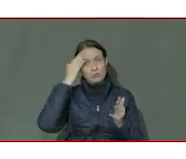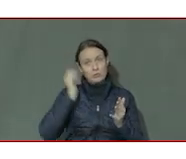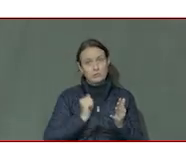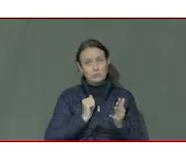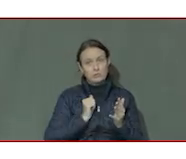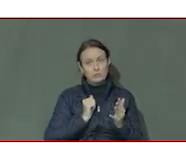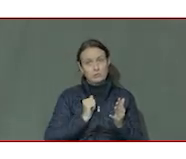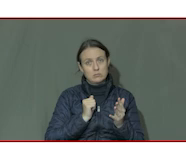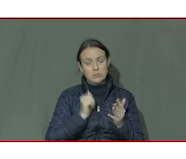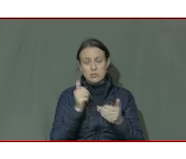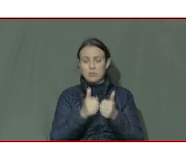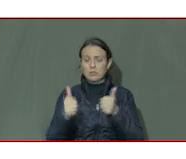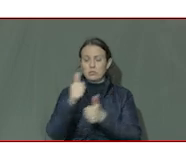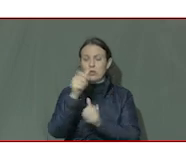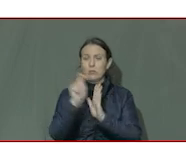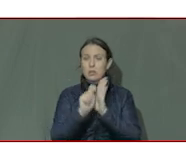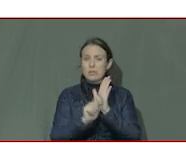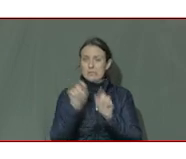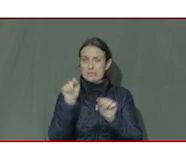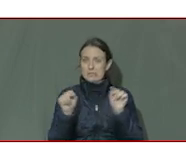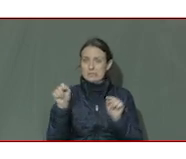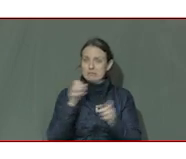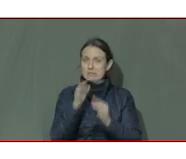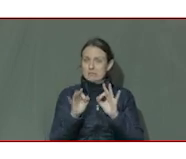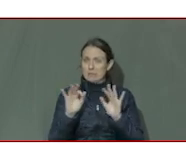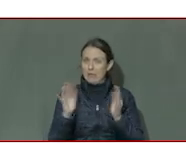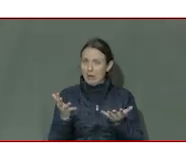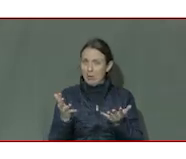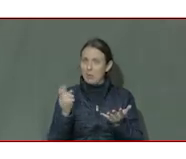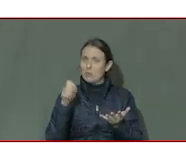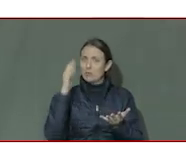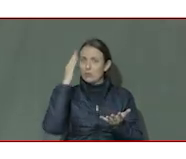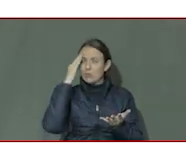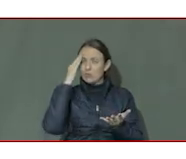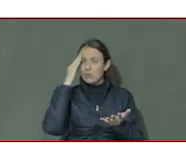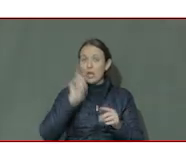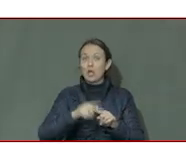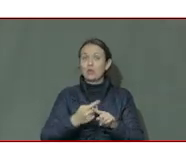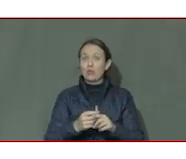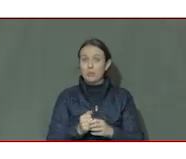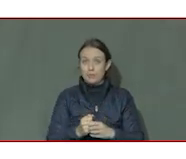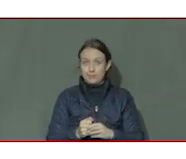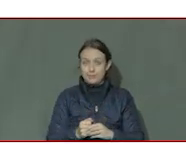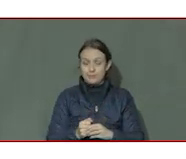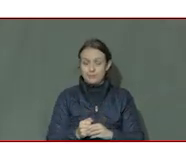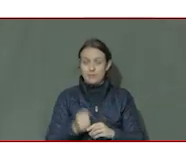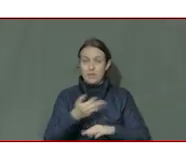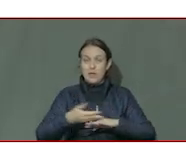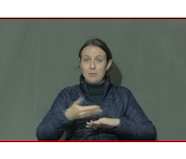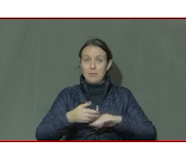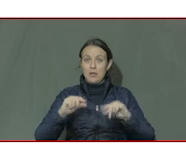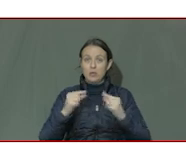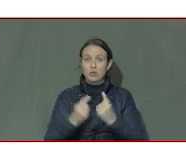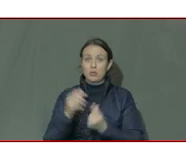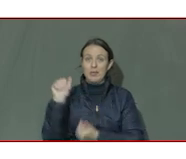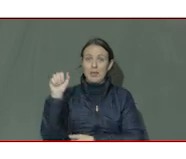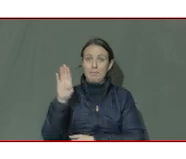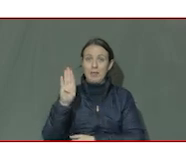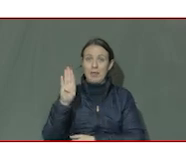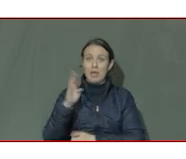dominance using blood groups. For example, which type of dominance do we have for blood group AB?